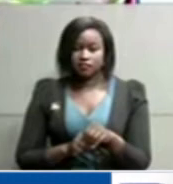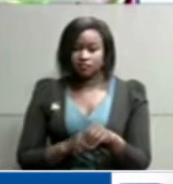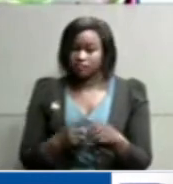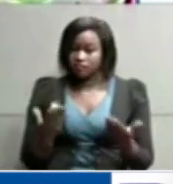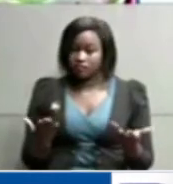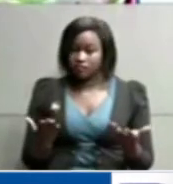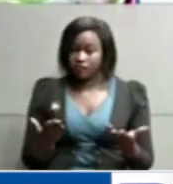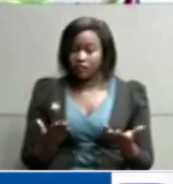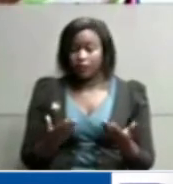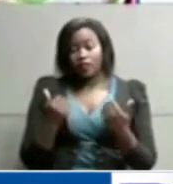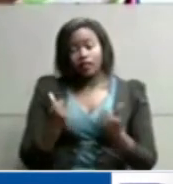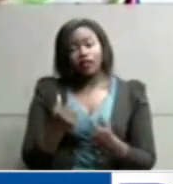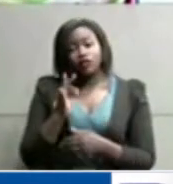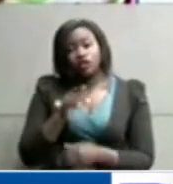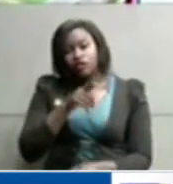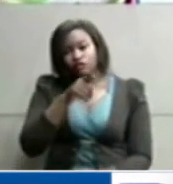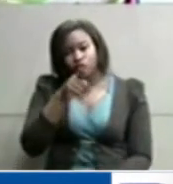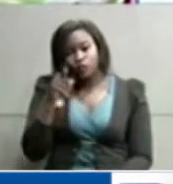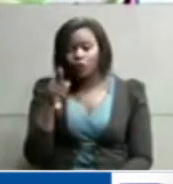So if you isolate